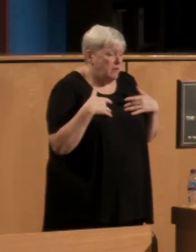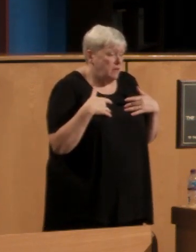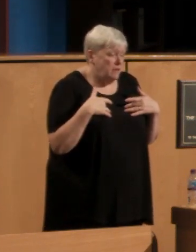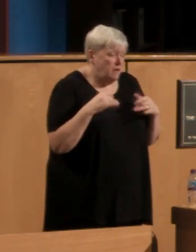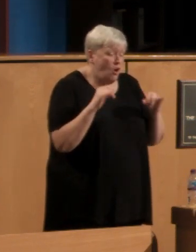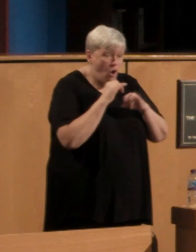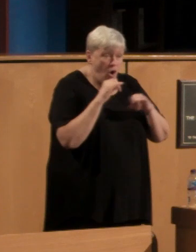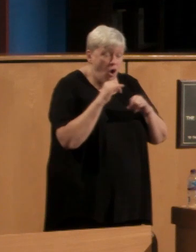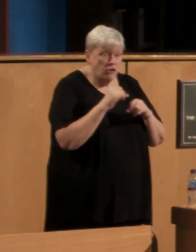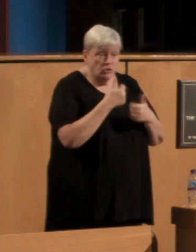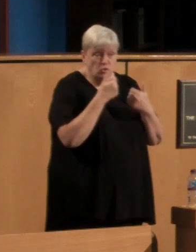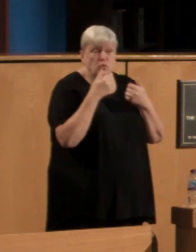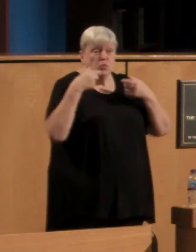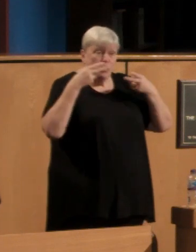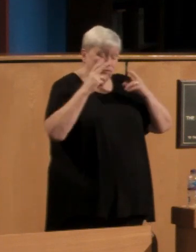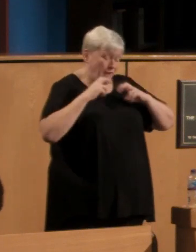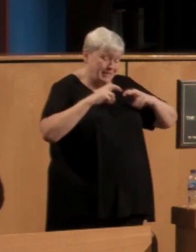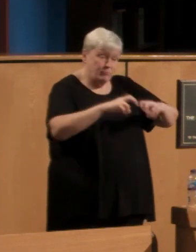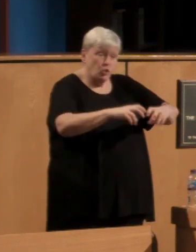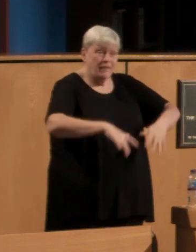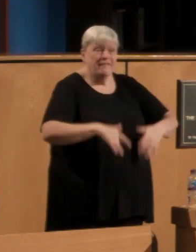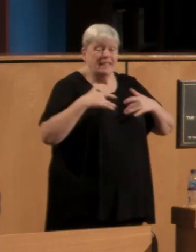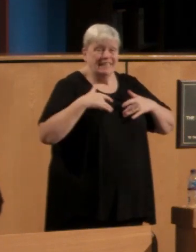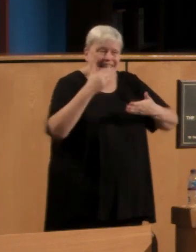good way to explore those dangers, a safe way